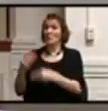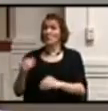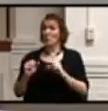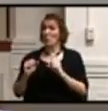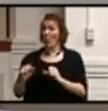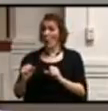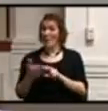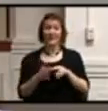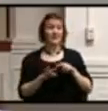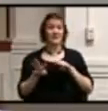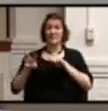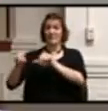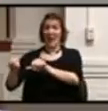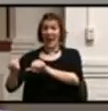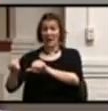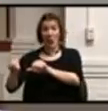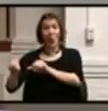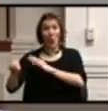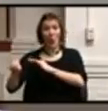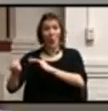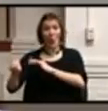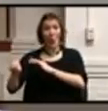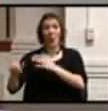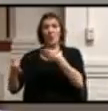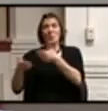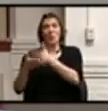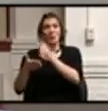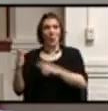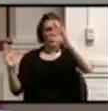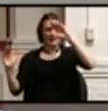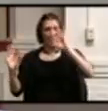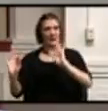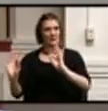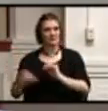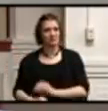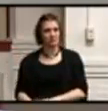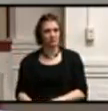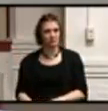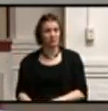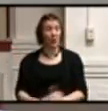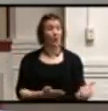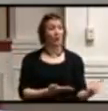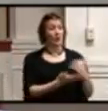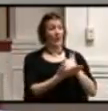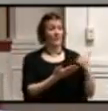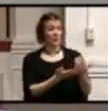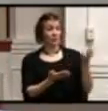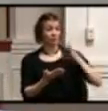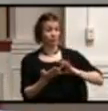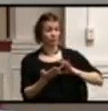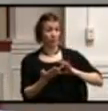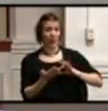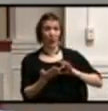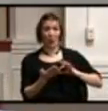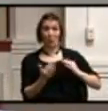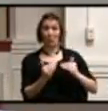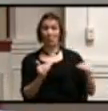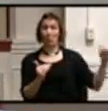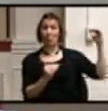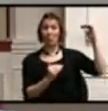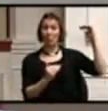the expenditure side, we were very close to what we had budgeted. On the revenue side, we were quite a bit